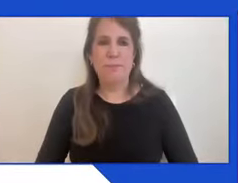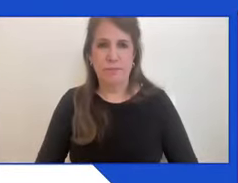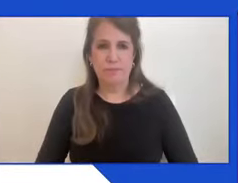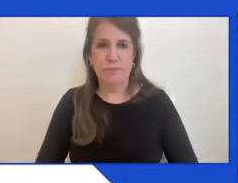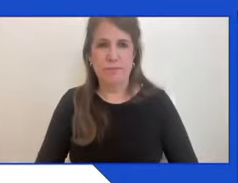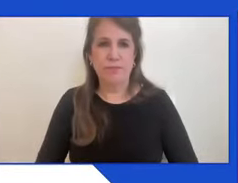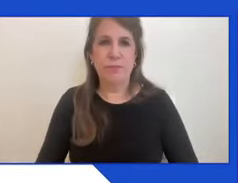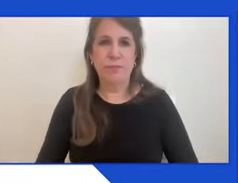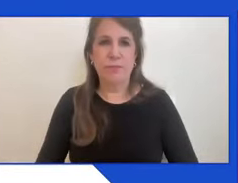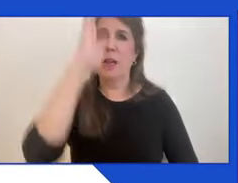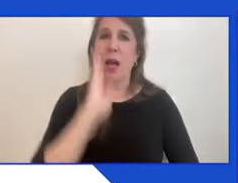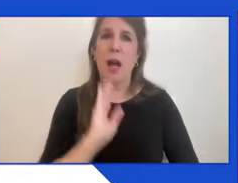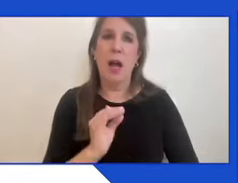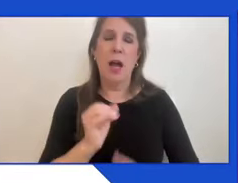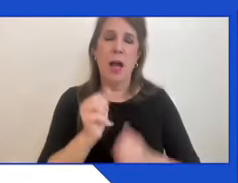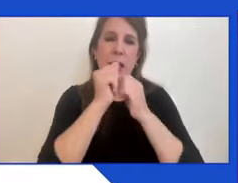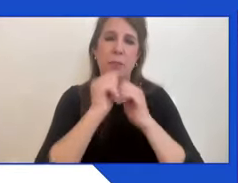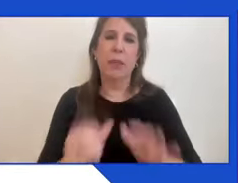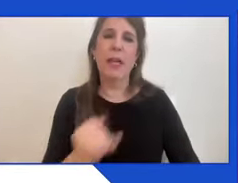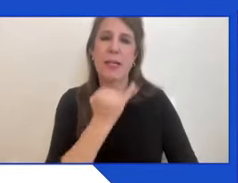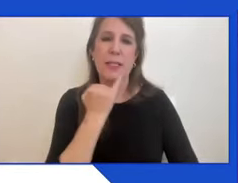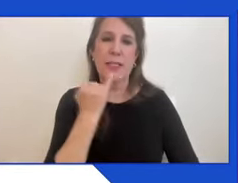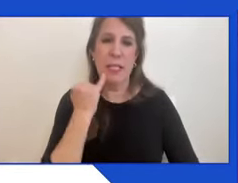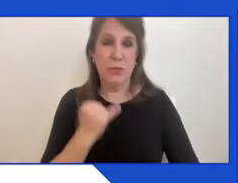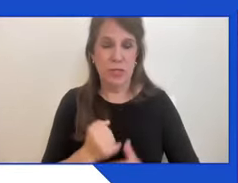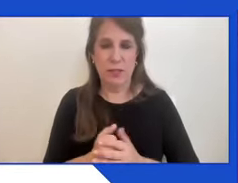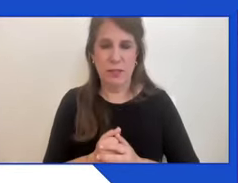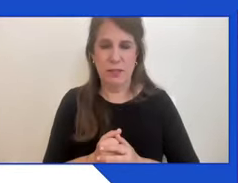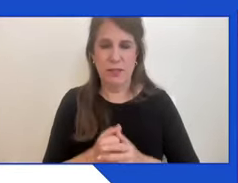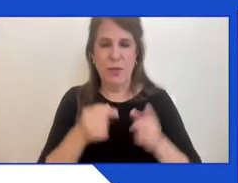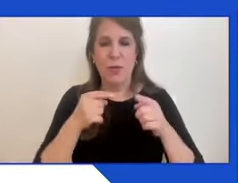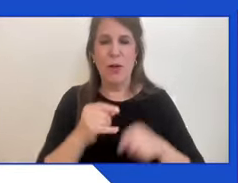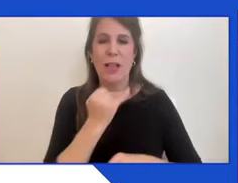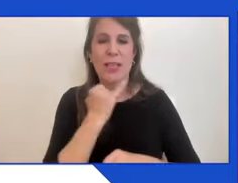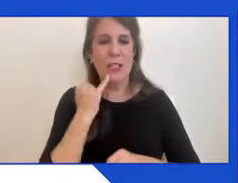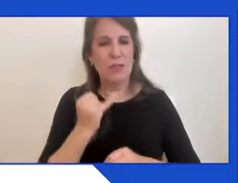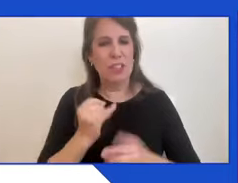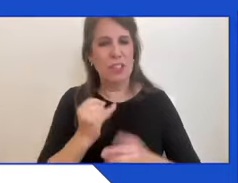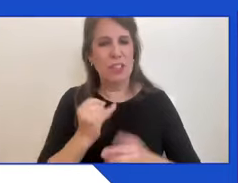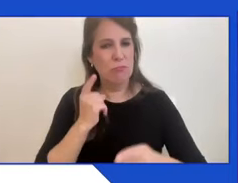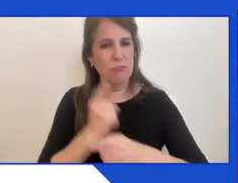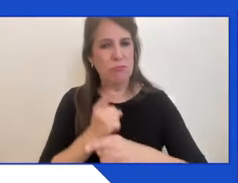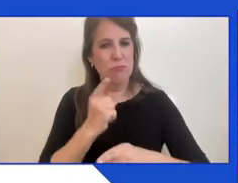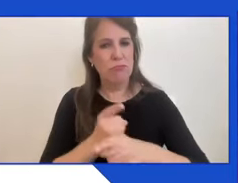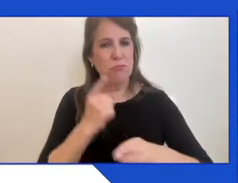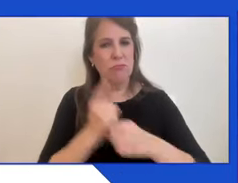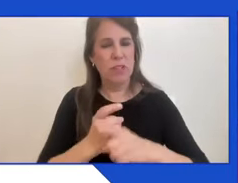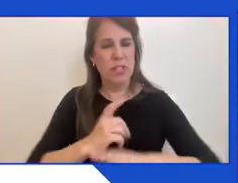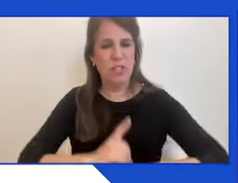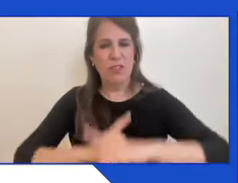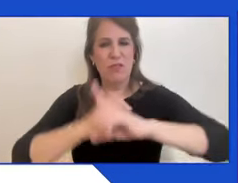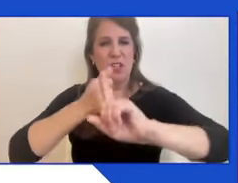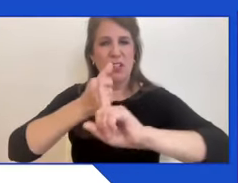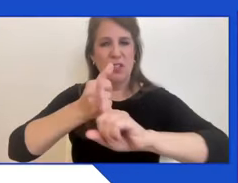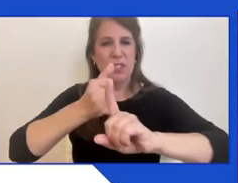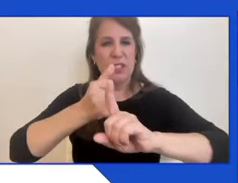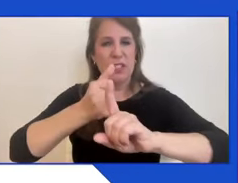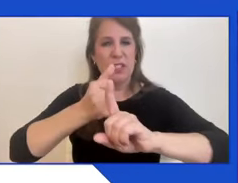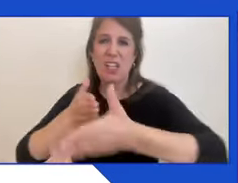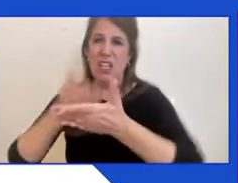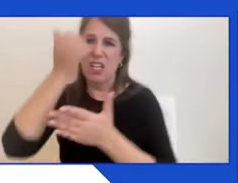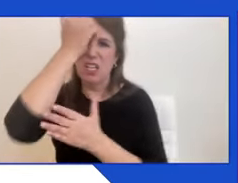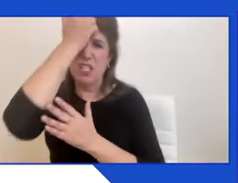God bless Israel. As she rightly defends herself against Hamas's